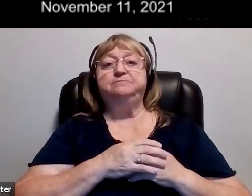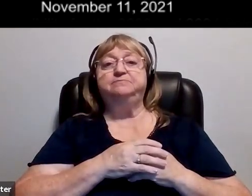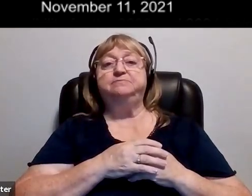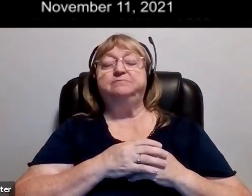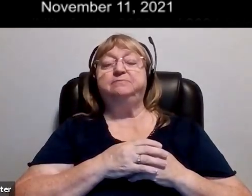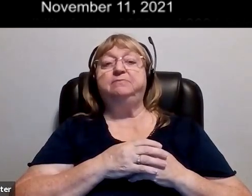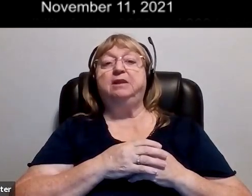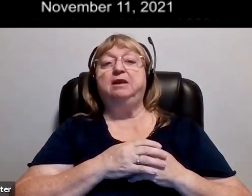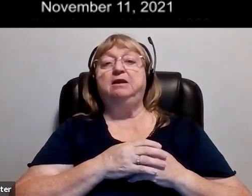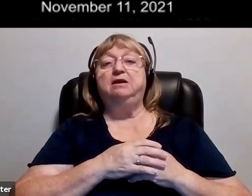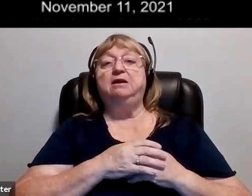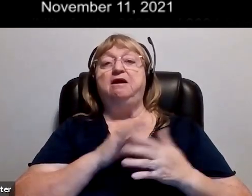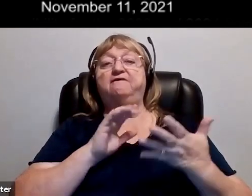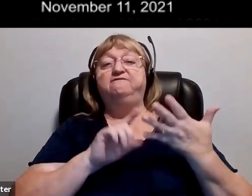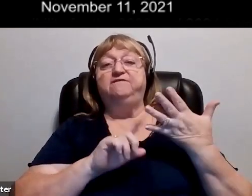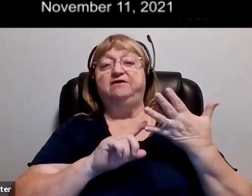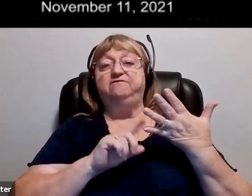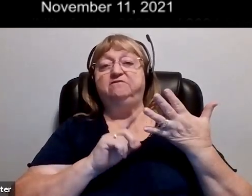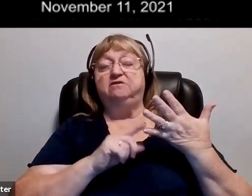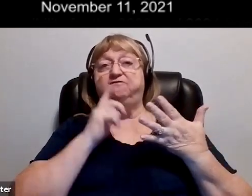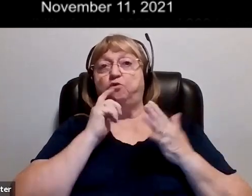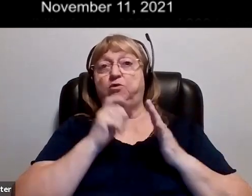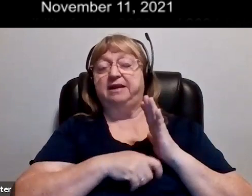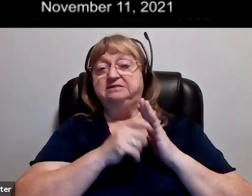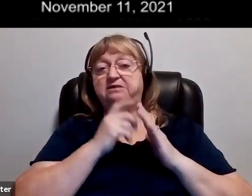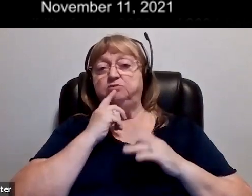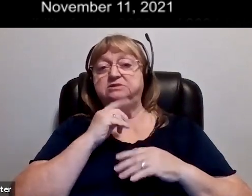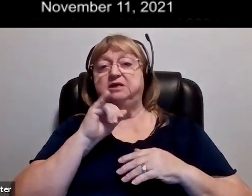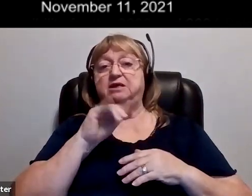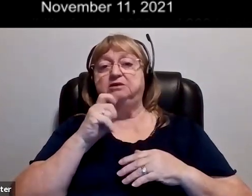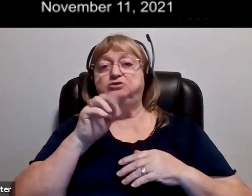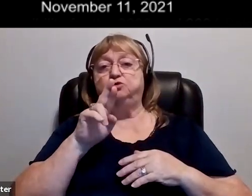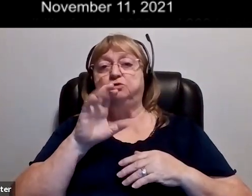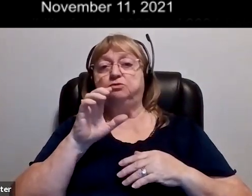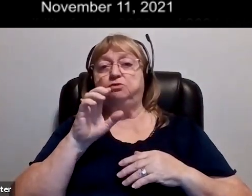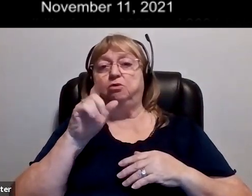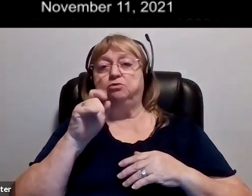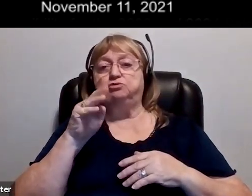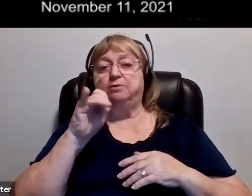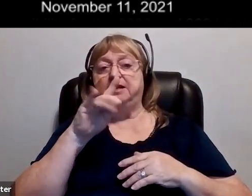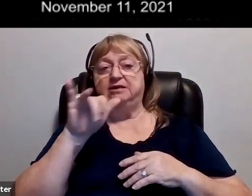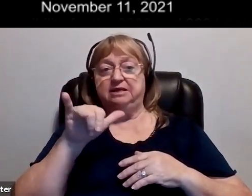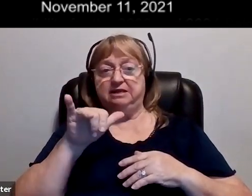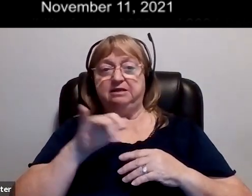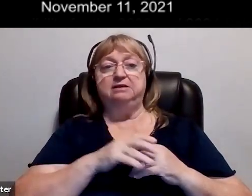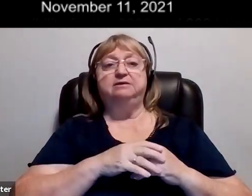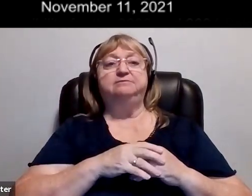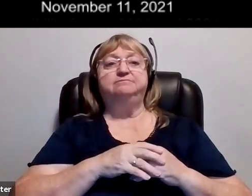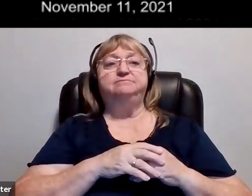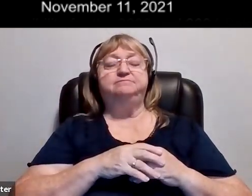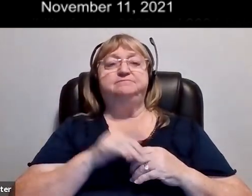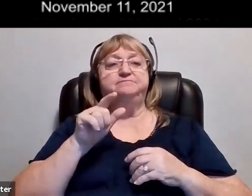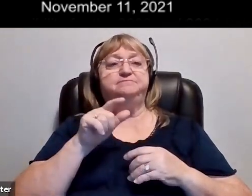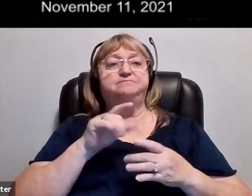The 5th issue of the magazine was about interculturality. As you can see, this was according to our idea